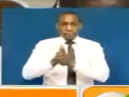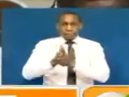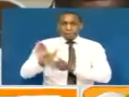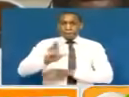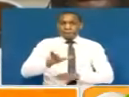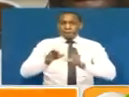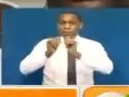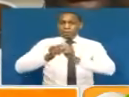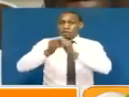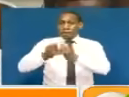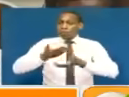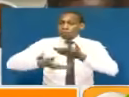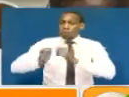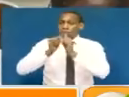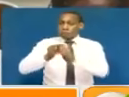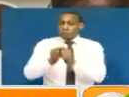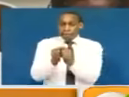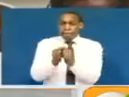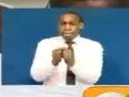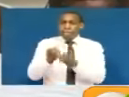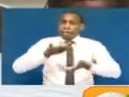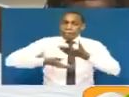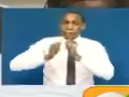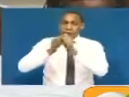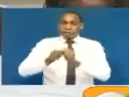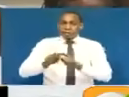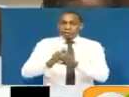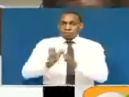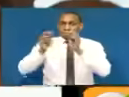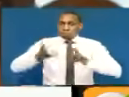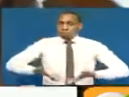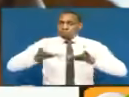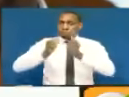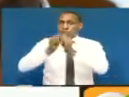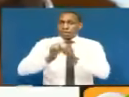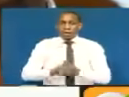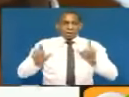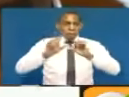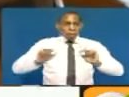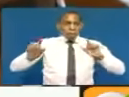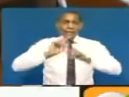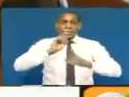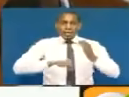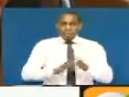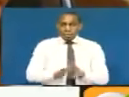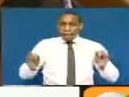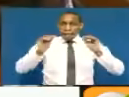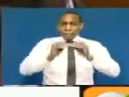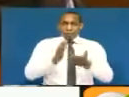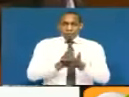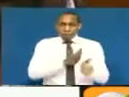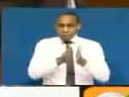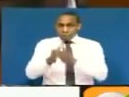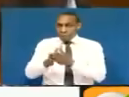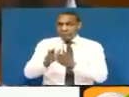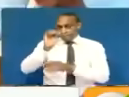come together, see together, eat together and articulate their issues. Sources, however, intimate that the meeting was a